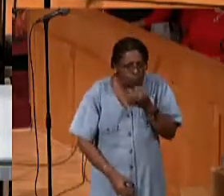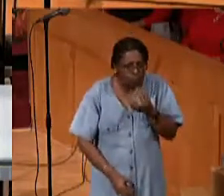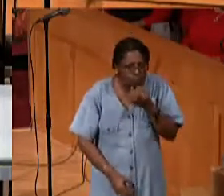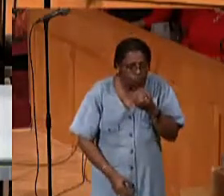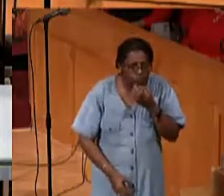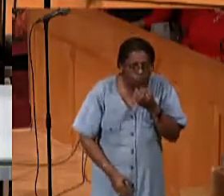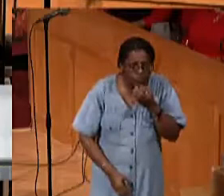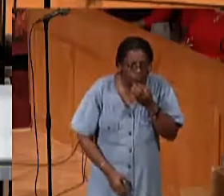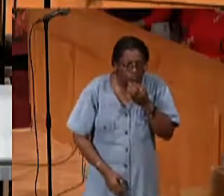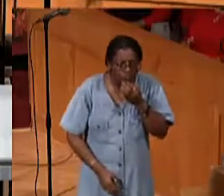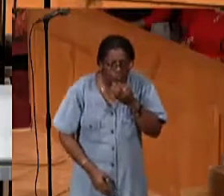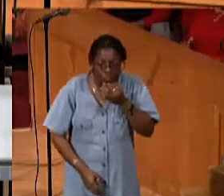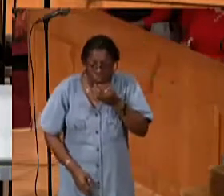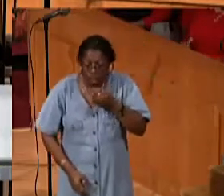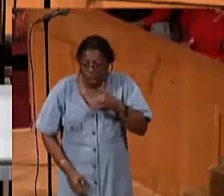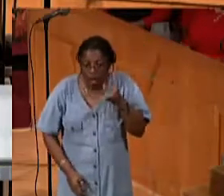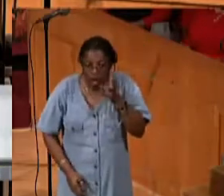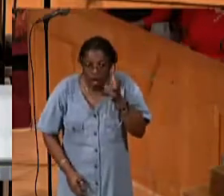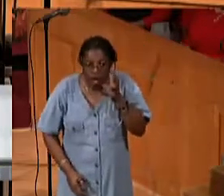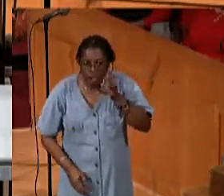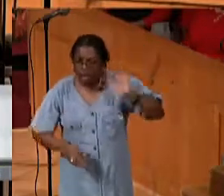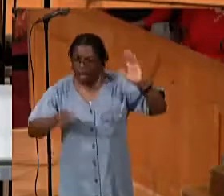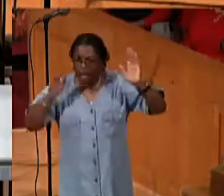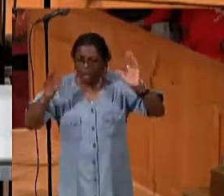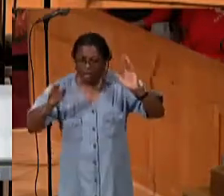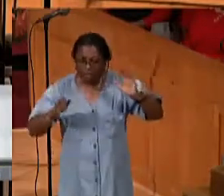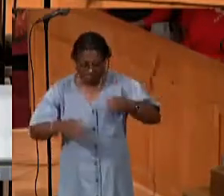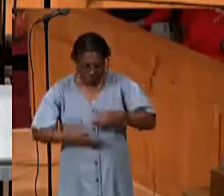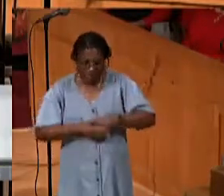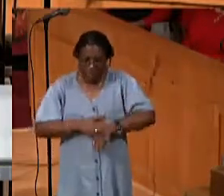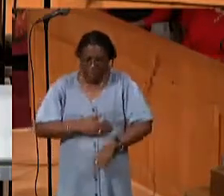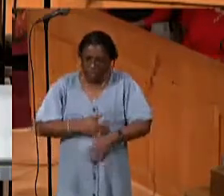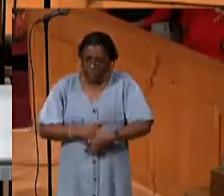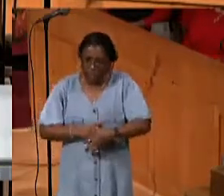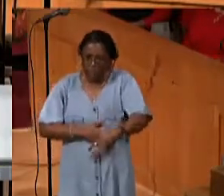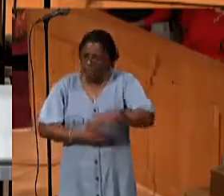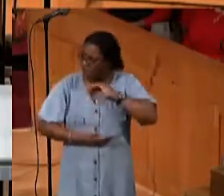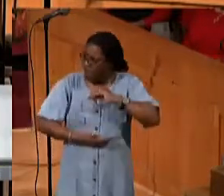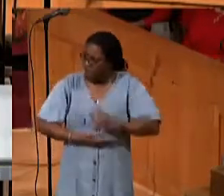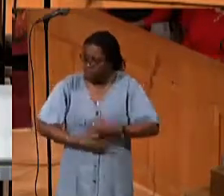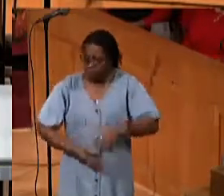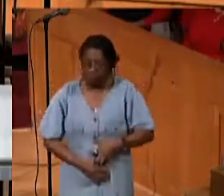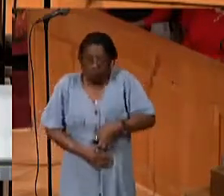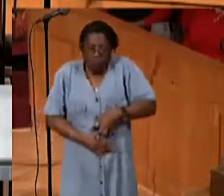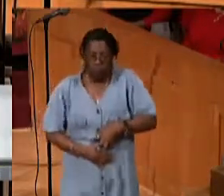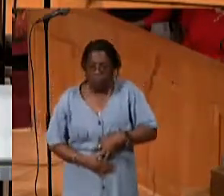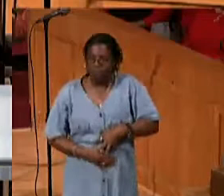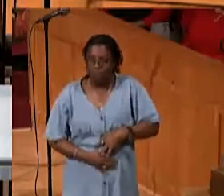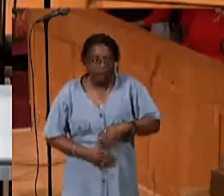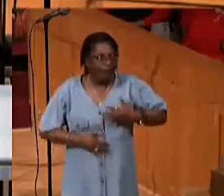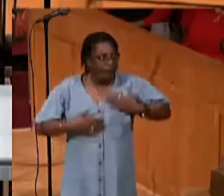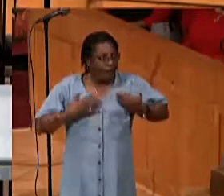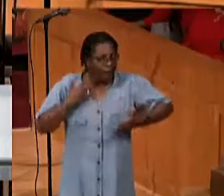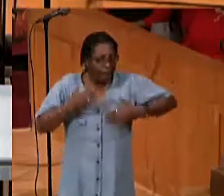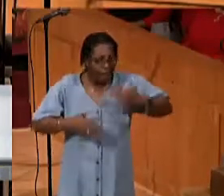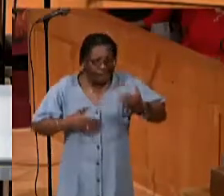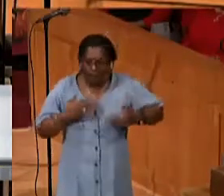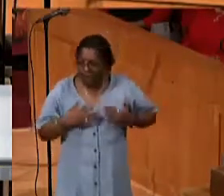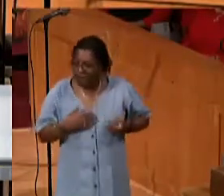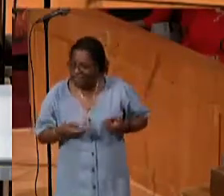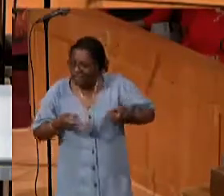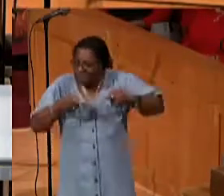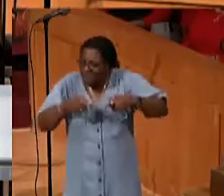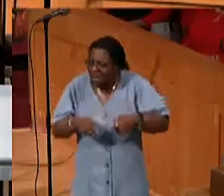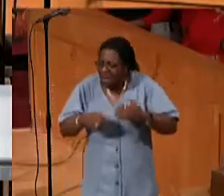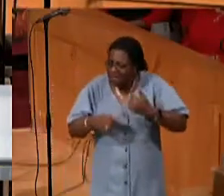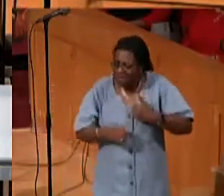salutation, she said the baby leaped in her womb for joy. Somebody say, even then,